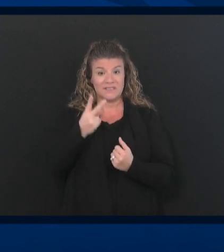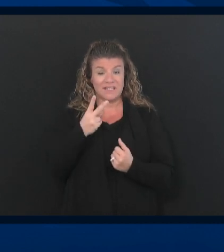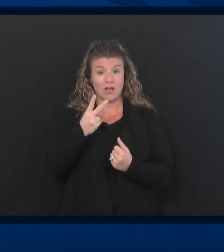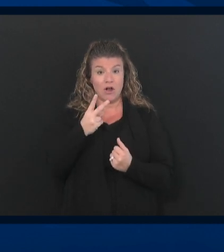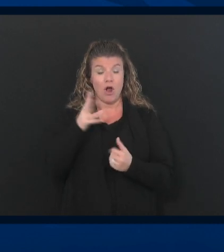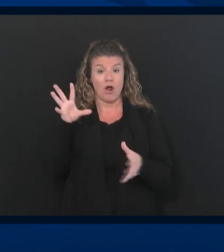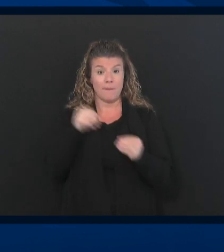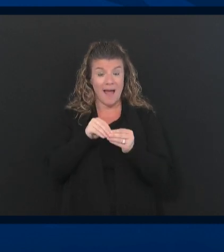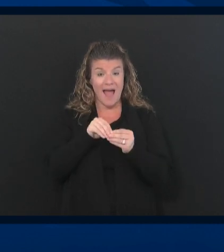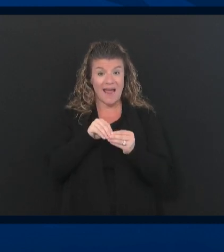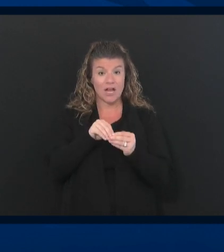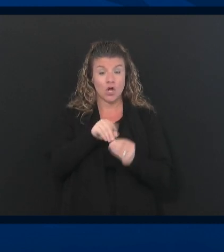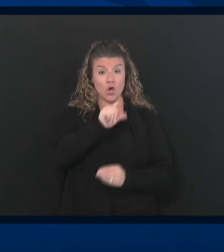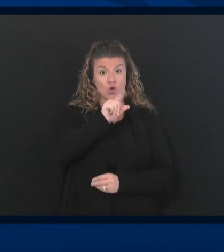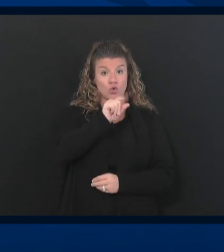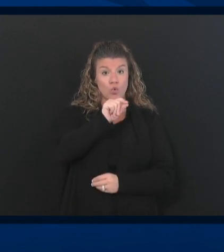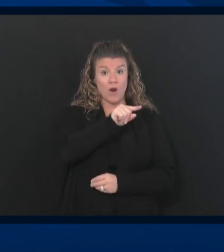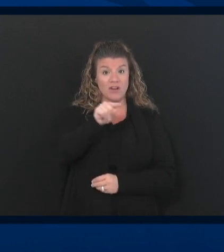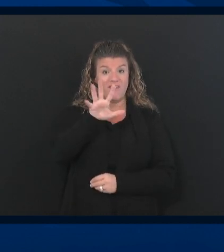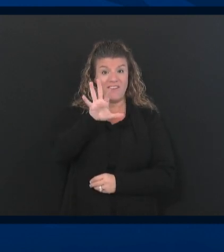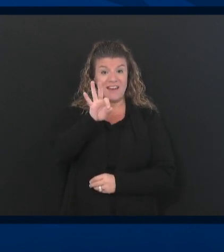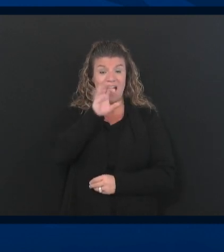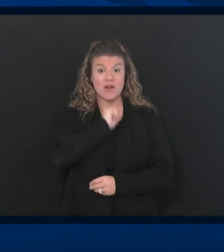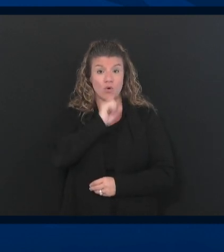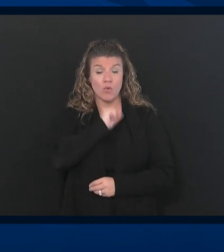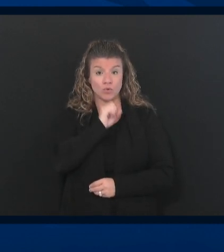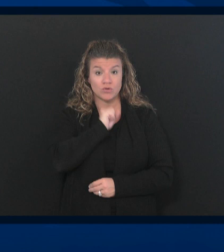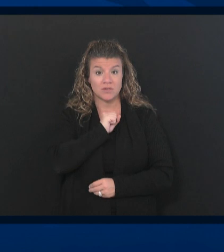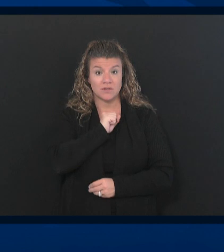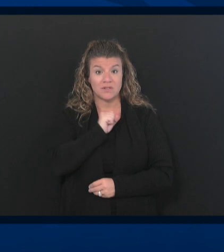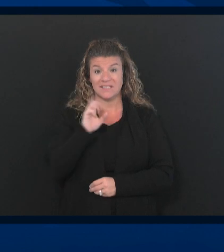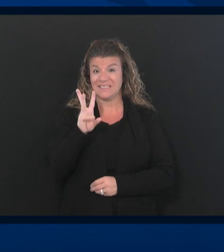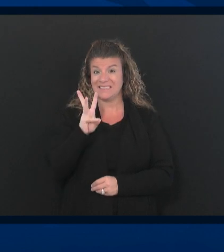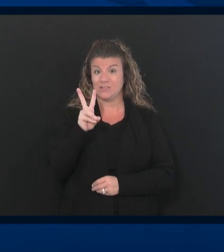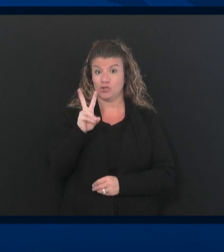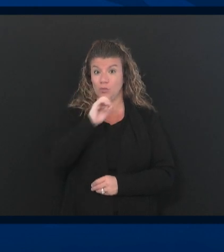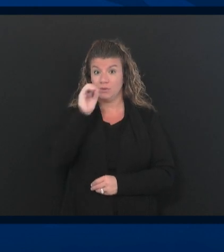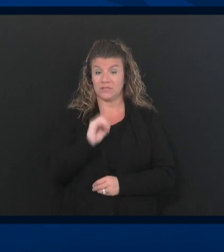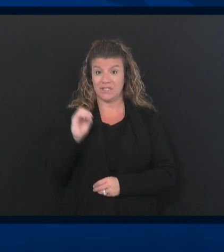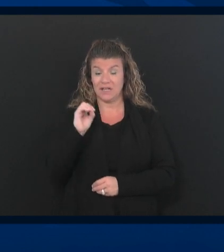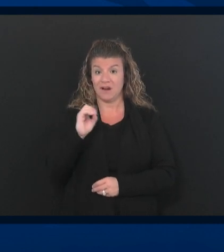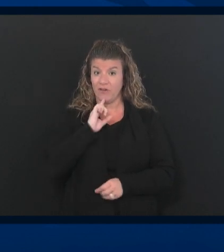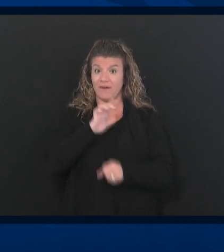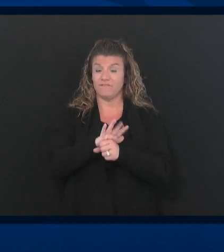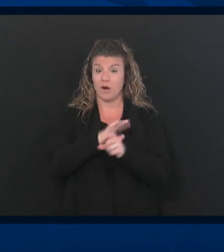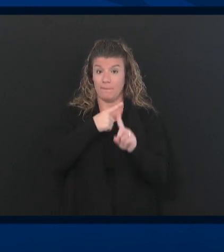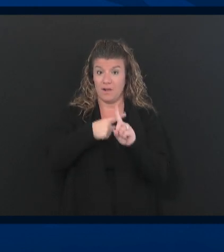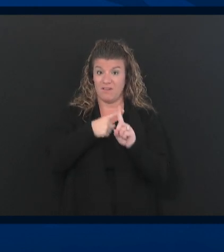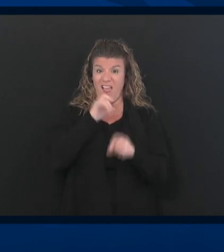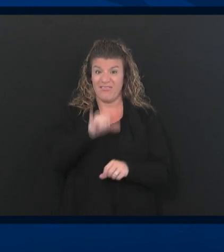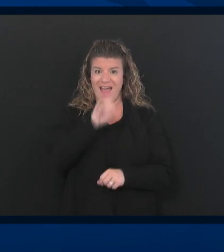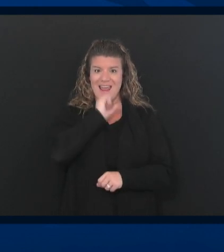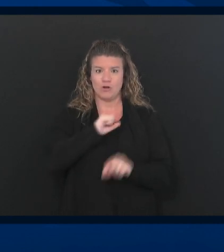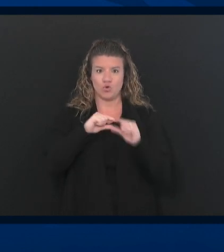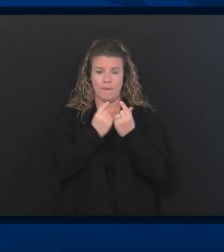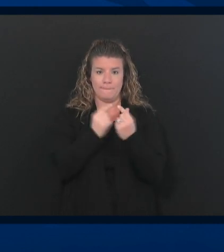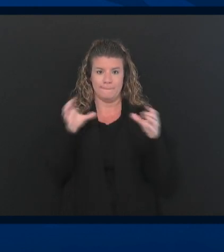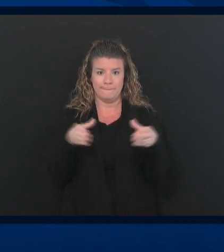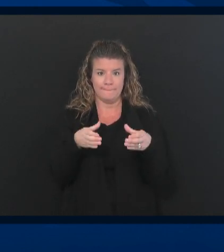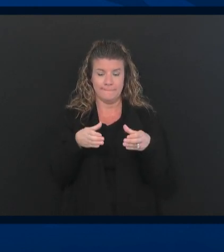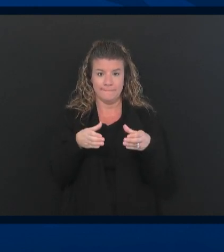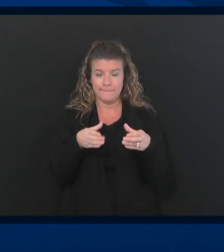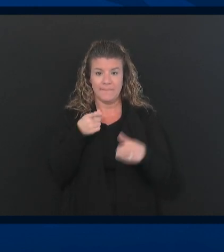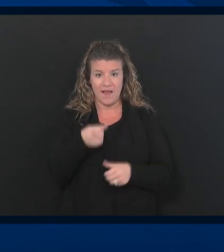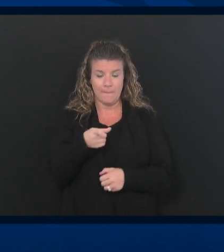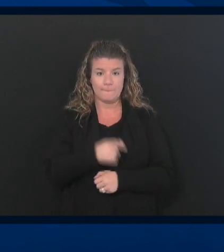our 20 to 59-year-olds, 62% of our confirmed cases are in that age group